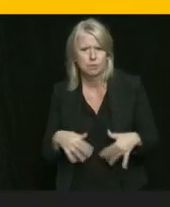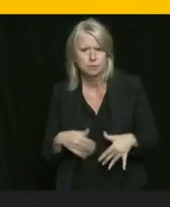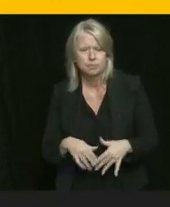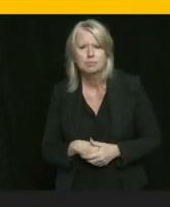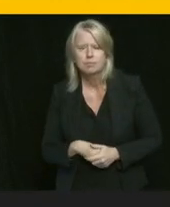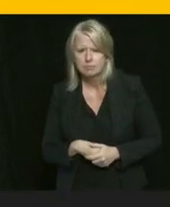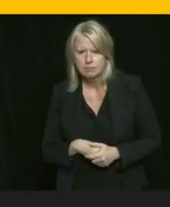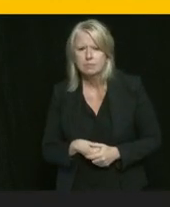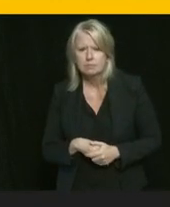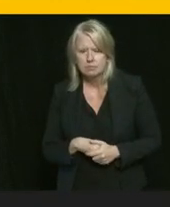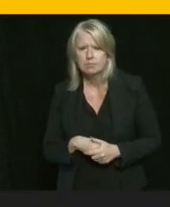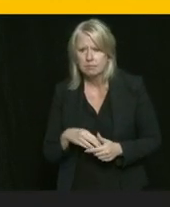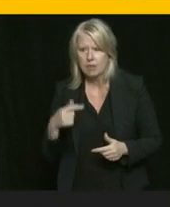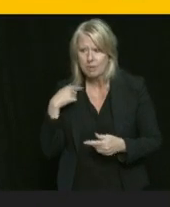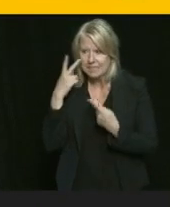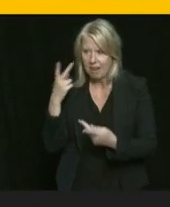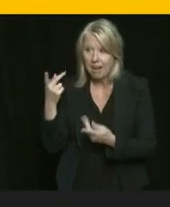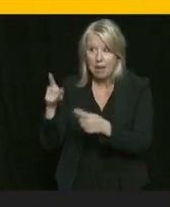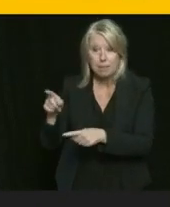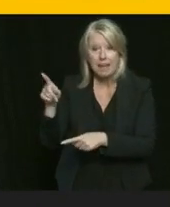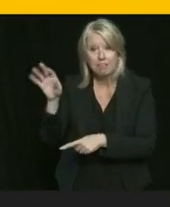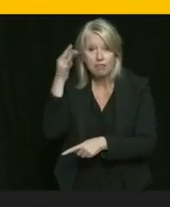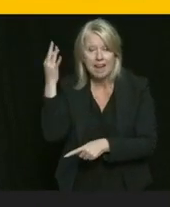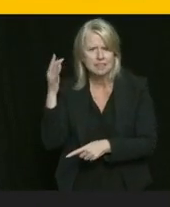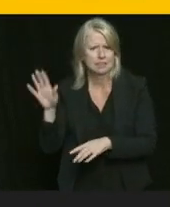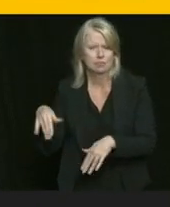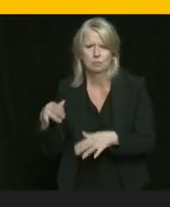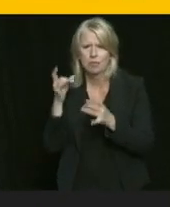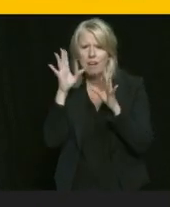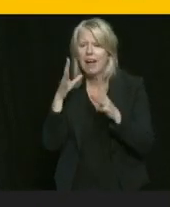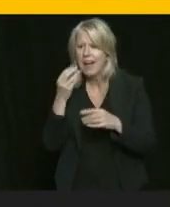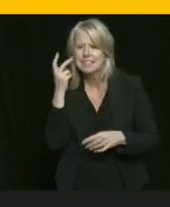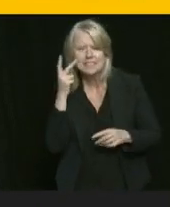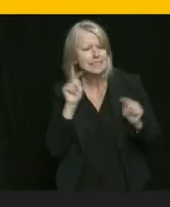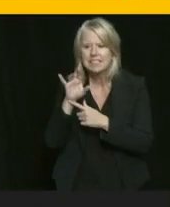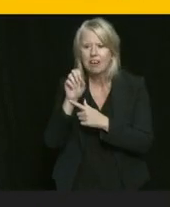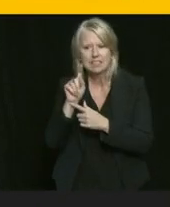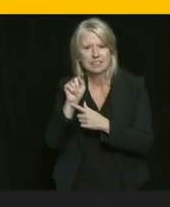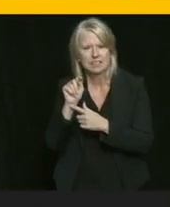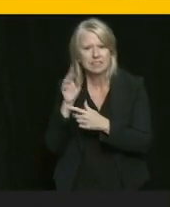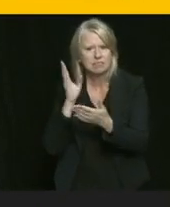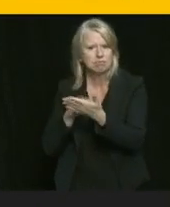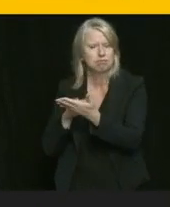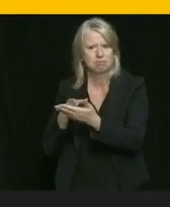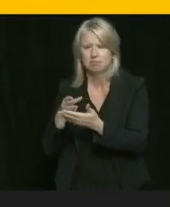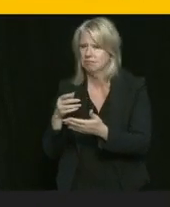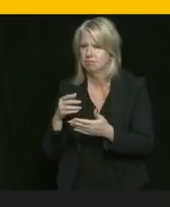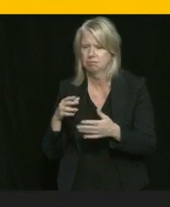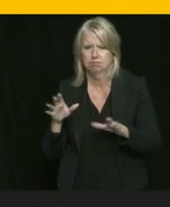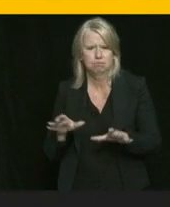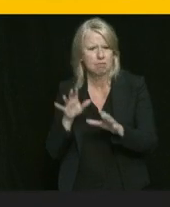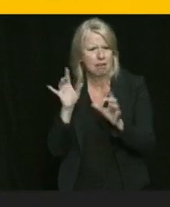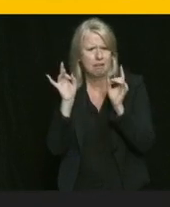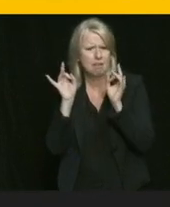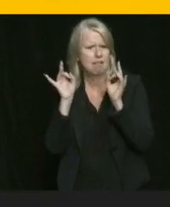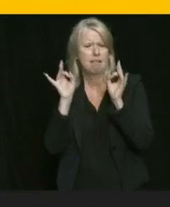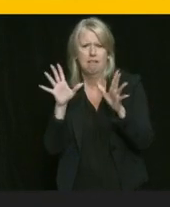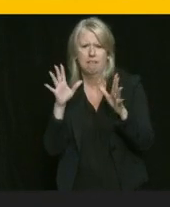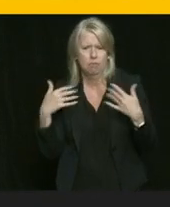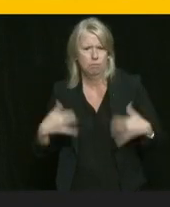we saw in France and that we see elsewhere in the world. It is, which were absolutely